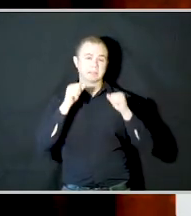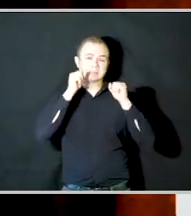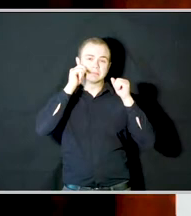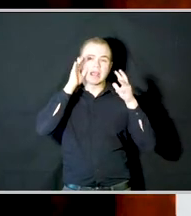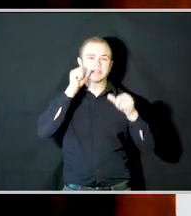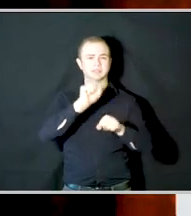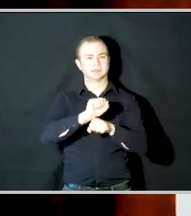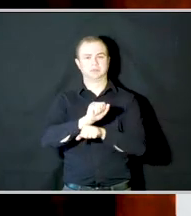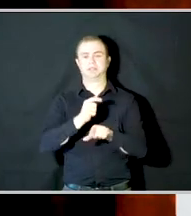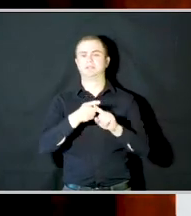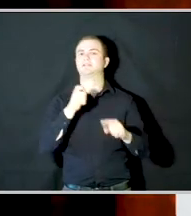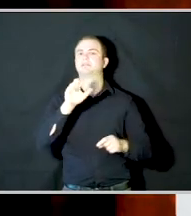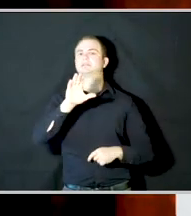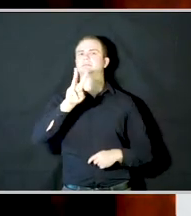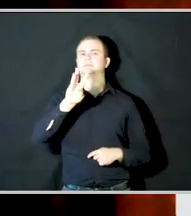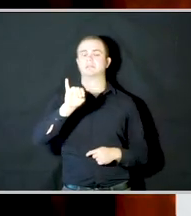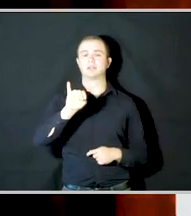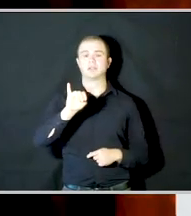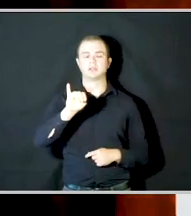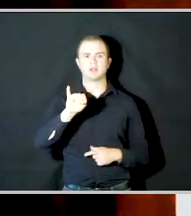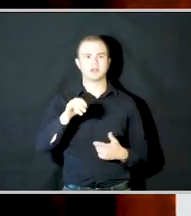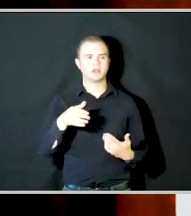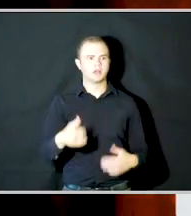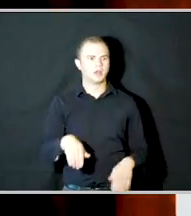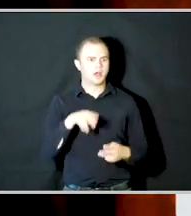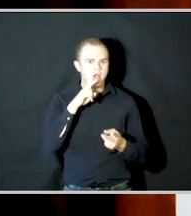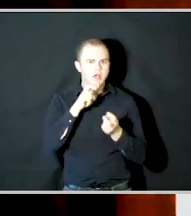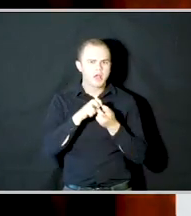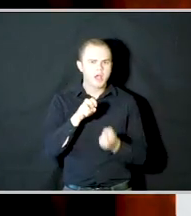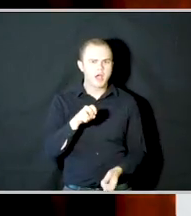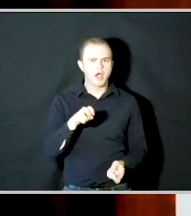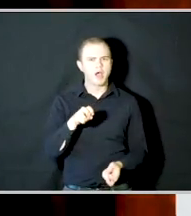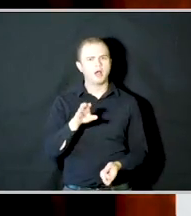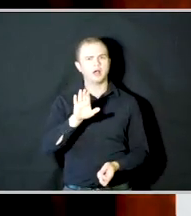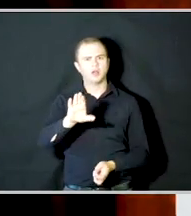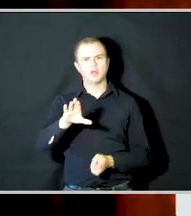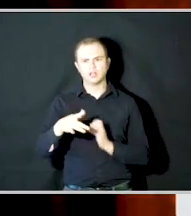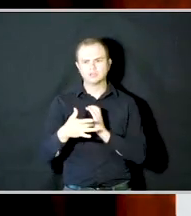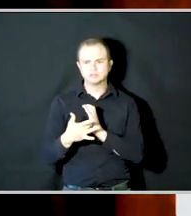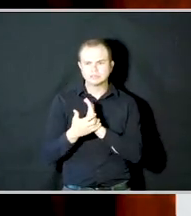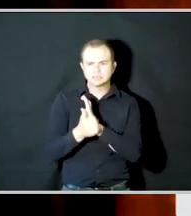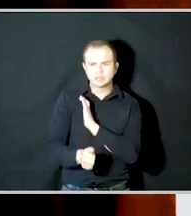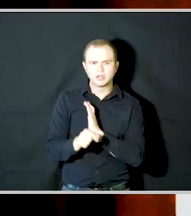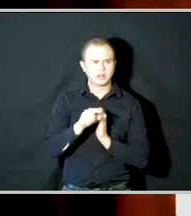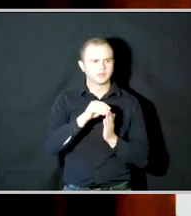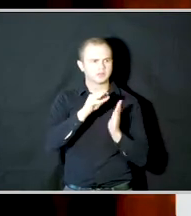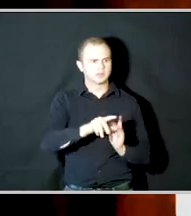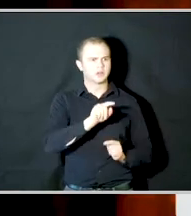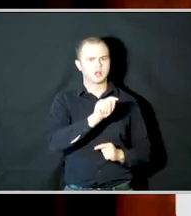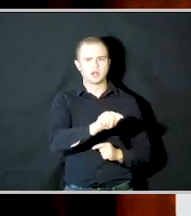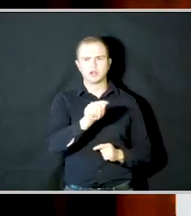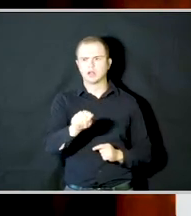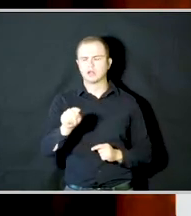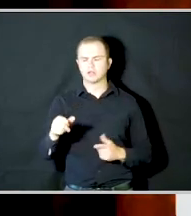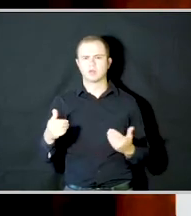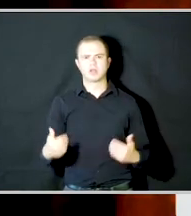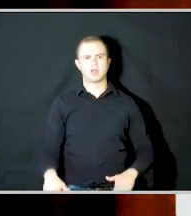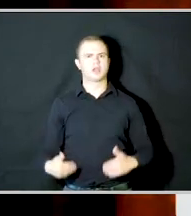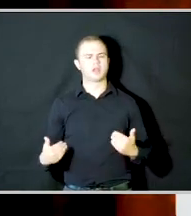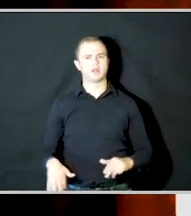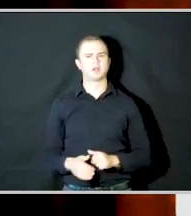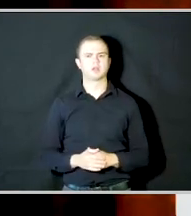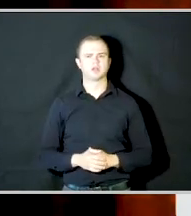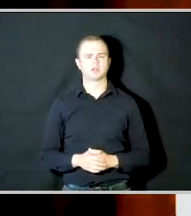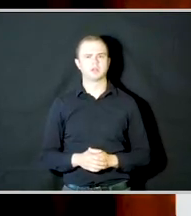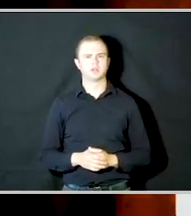CWI. I was astonished at the technical ability of the students, as well as their ability to